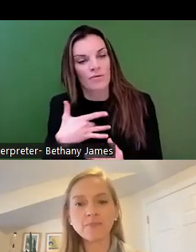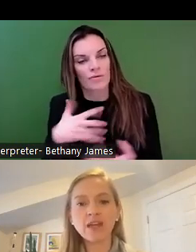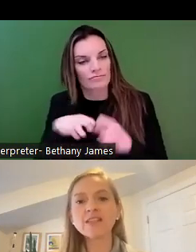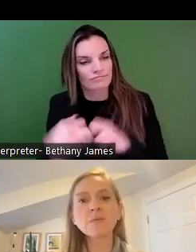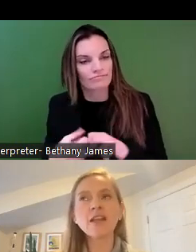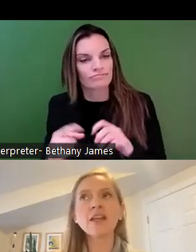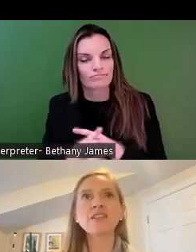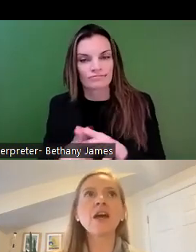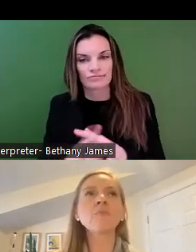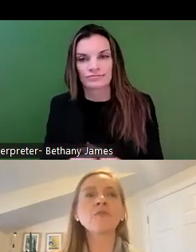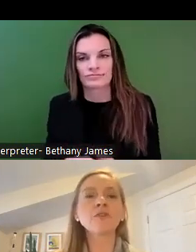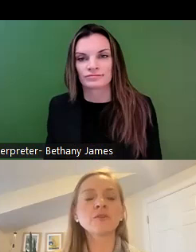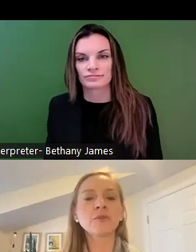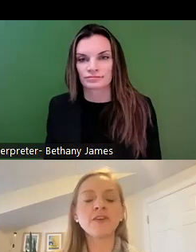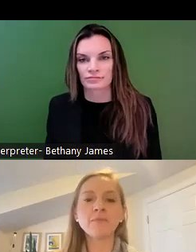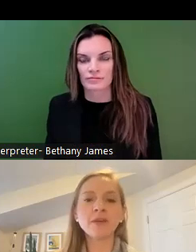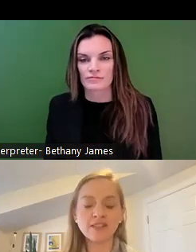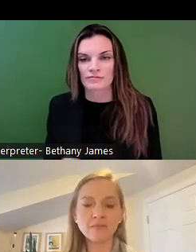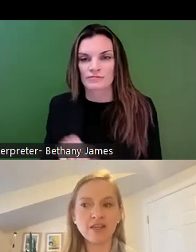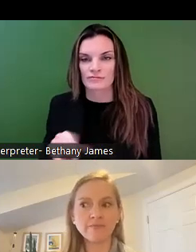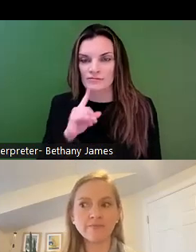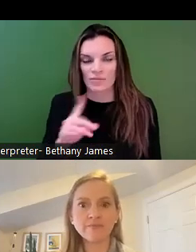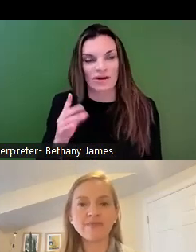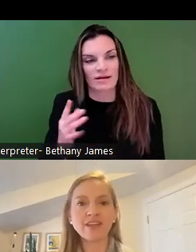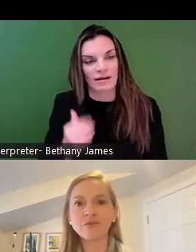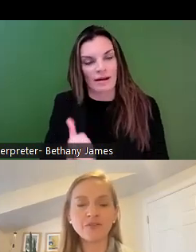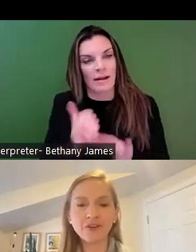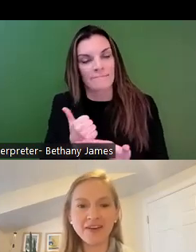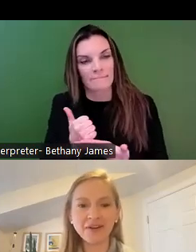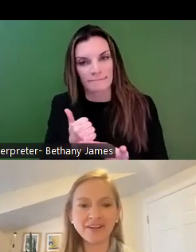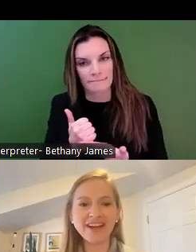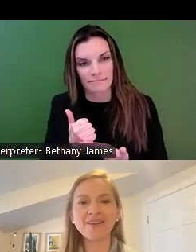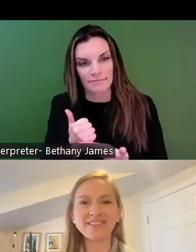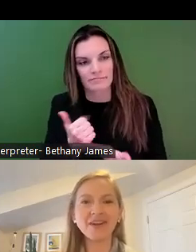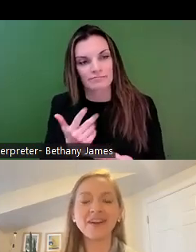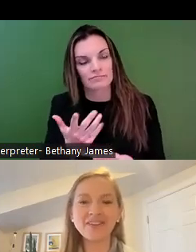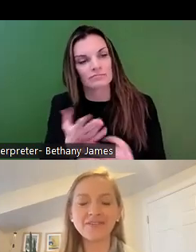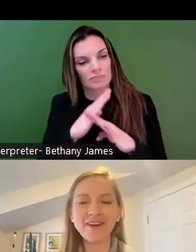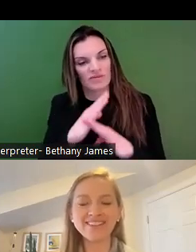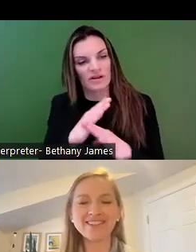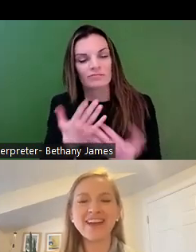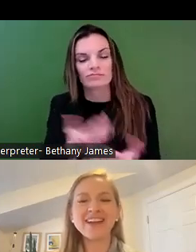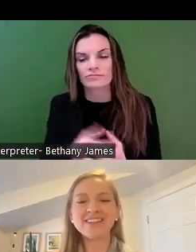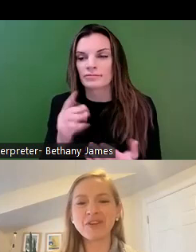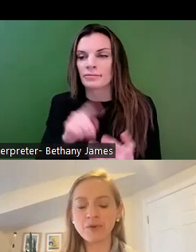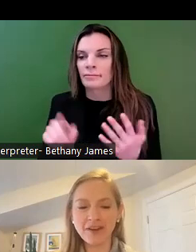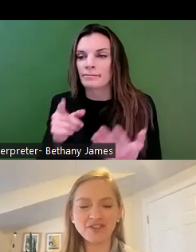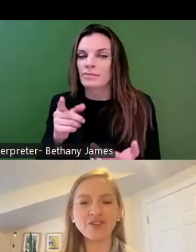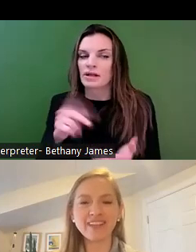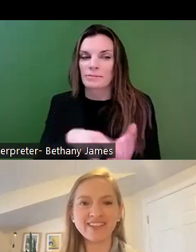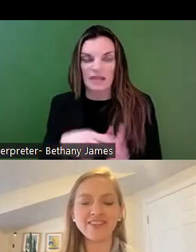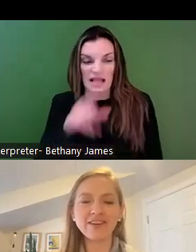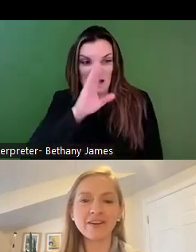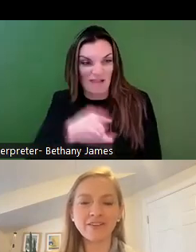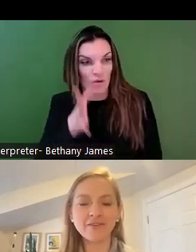attack. And I say helpful to prevent, it doesn't mean that you'll never have a heart attack, because there are other factors. It doesn't mean you won't have a